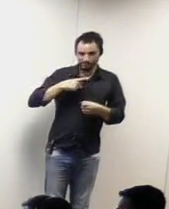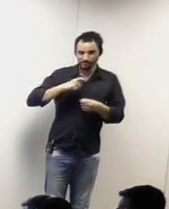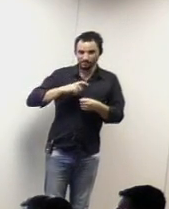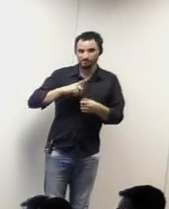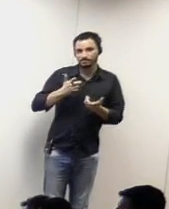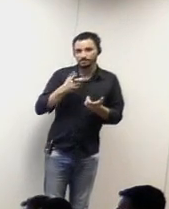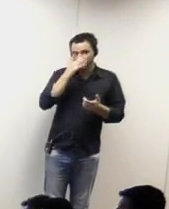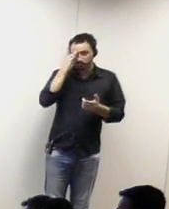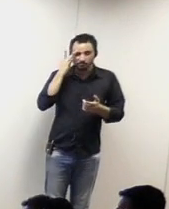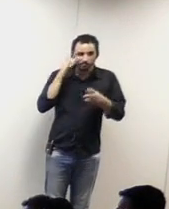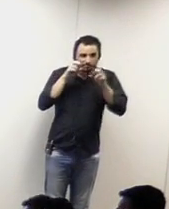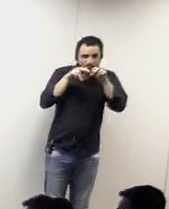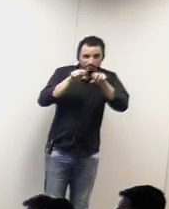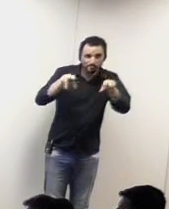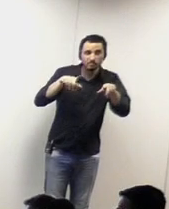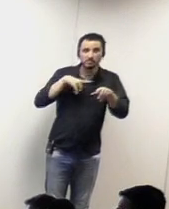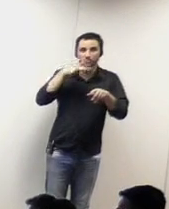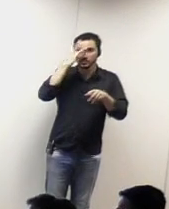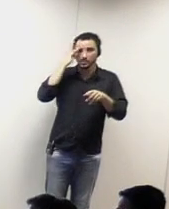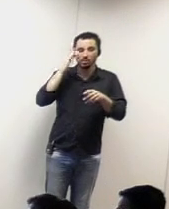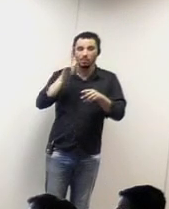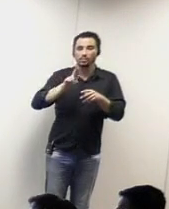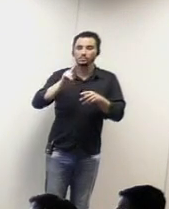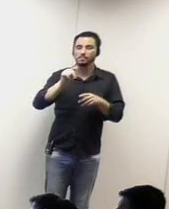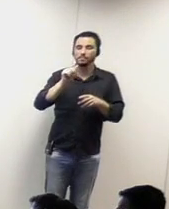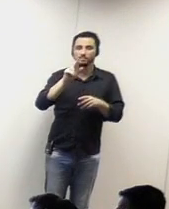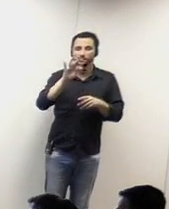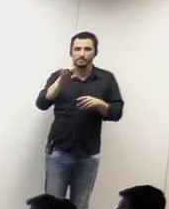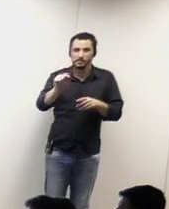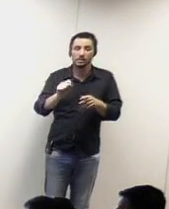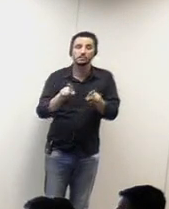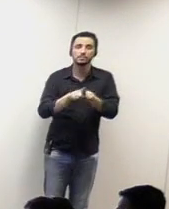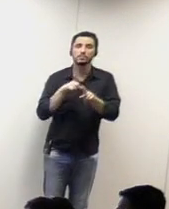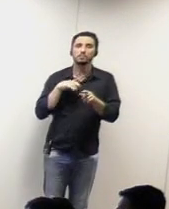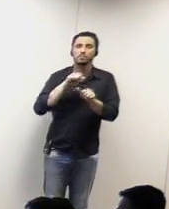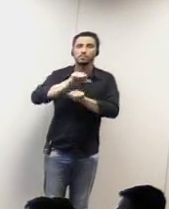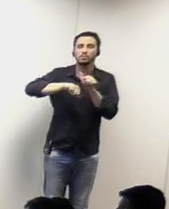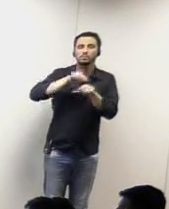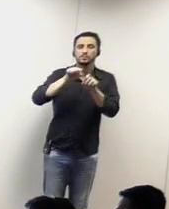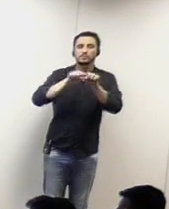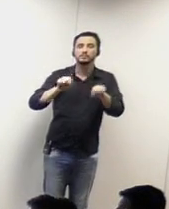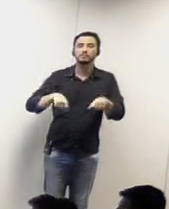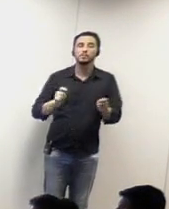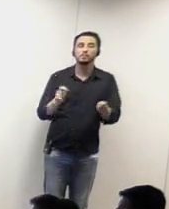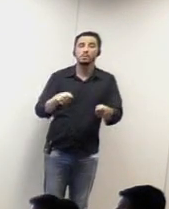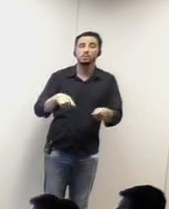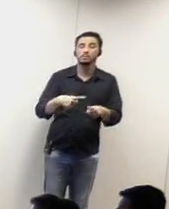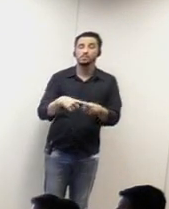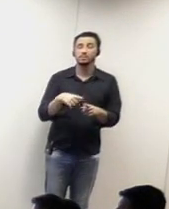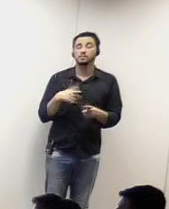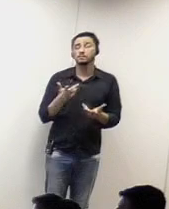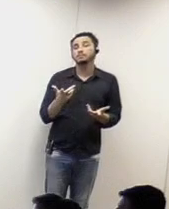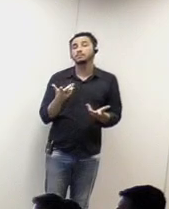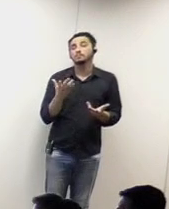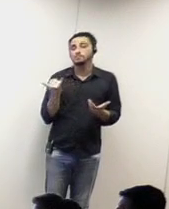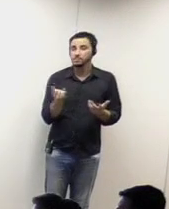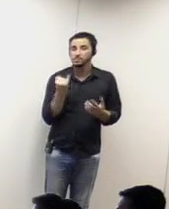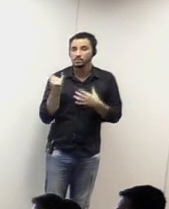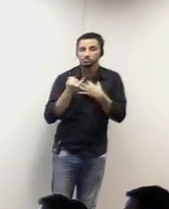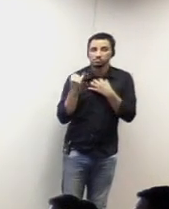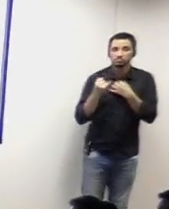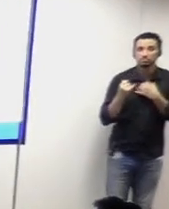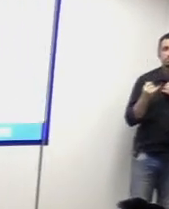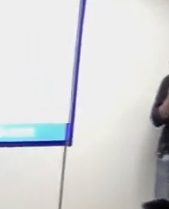there, but we can change the whole system. And this is really important. It encourages